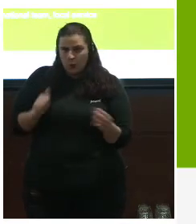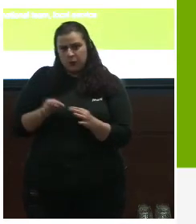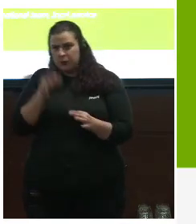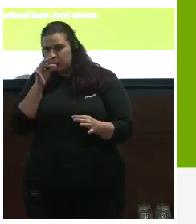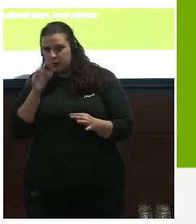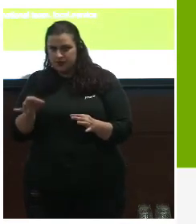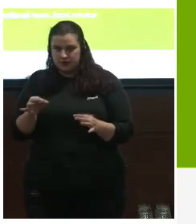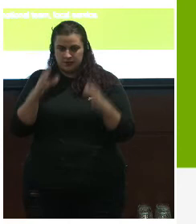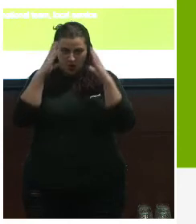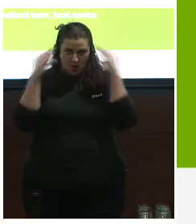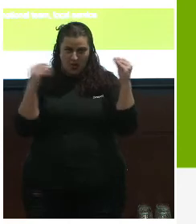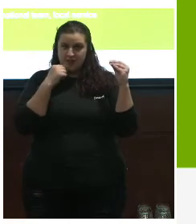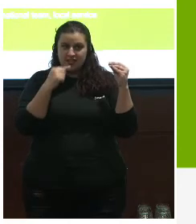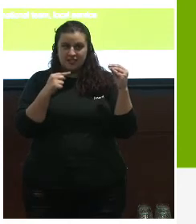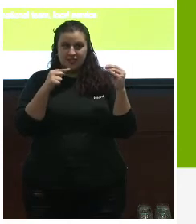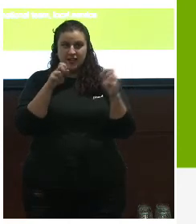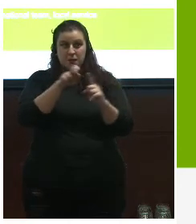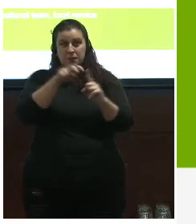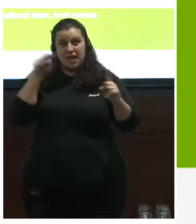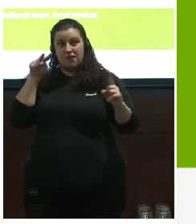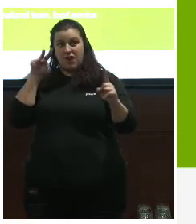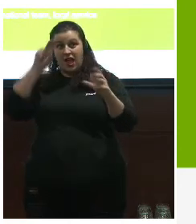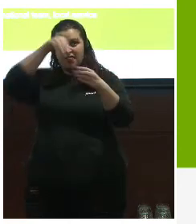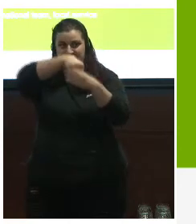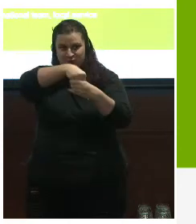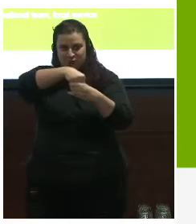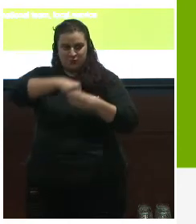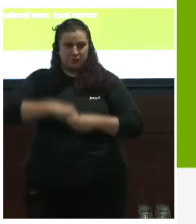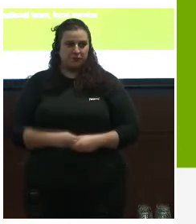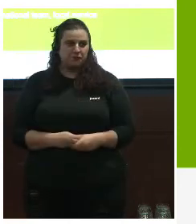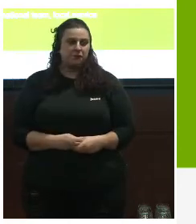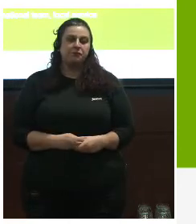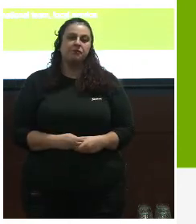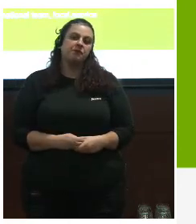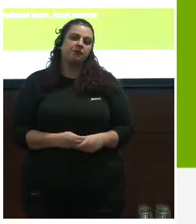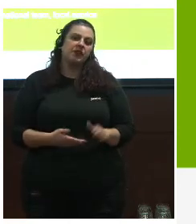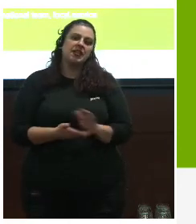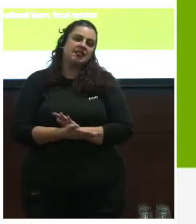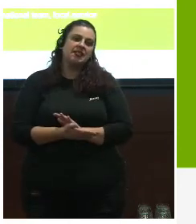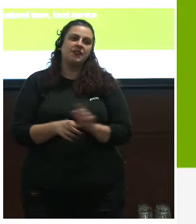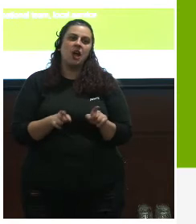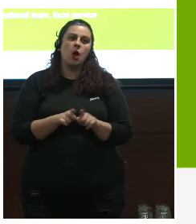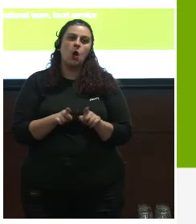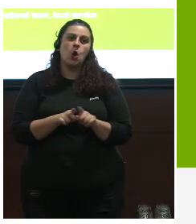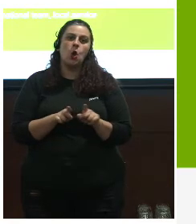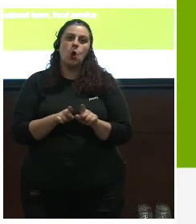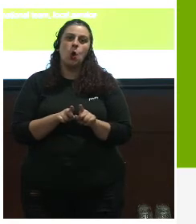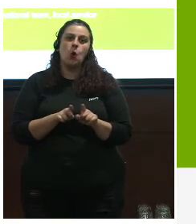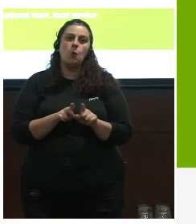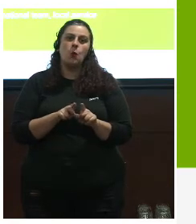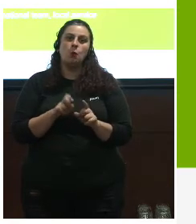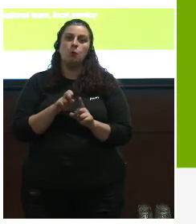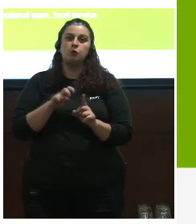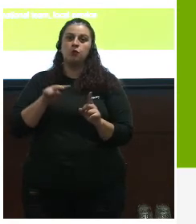from the outside in. I'm not sure if that's a good English impression, but it basically means that you're looking from the outside to another world. So we